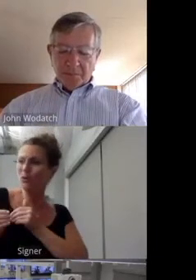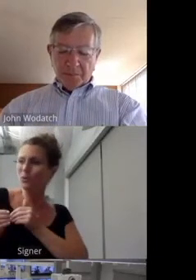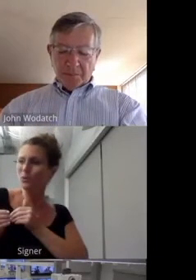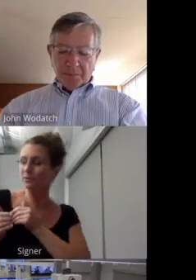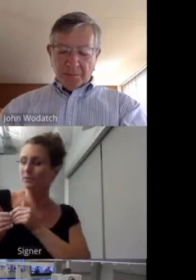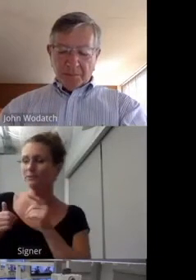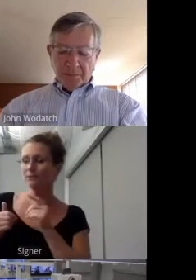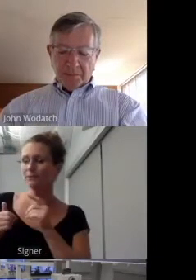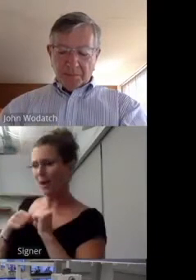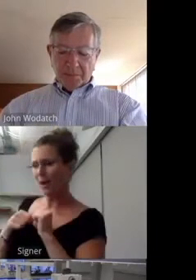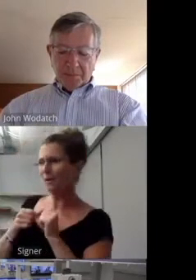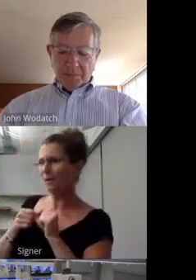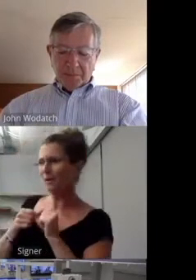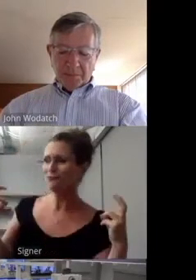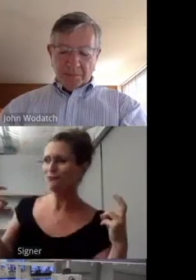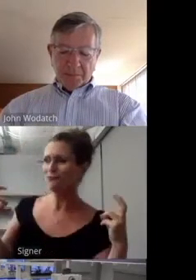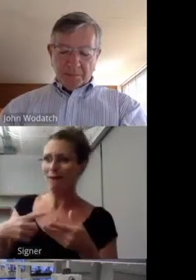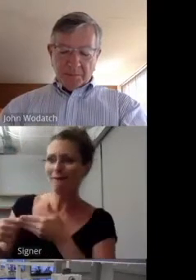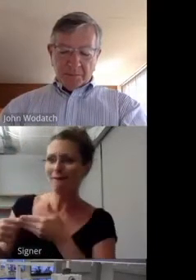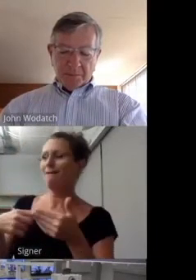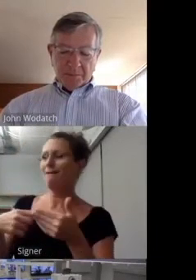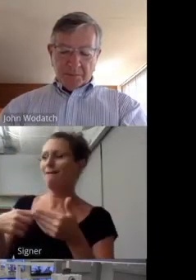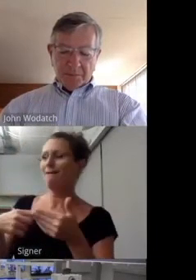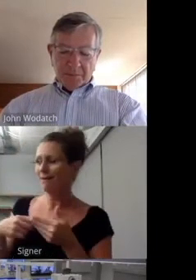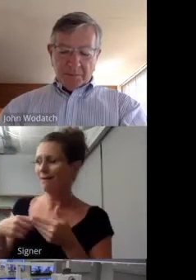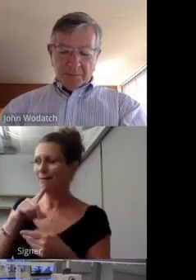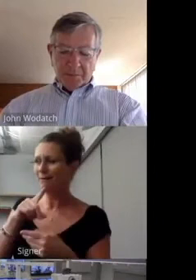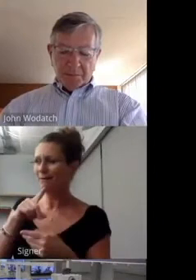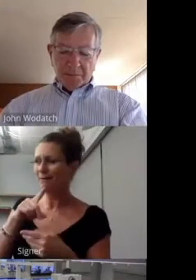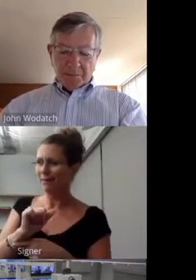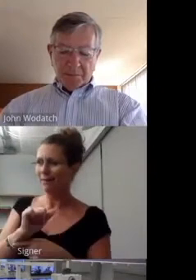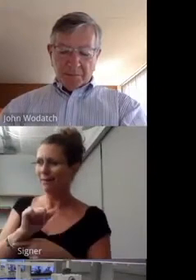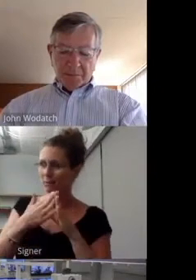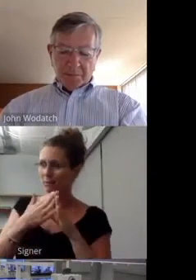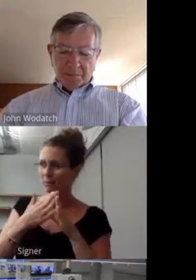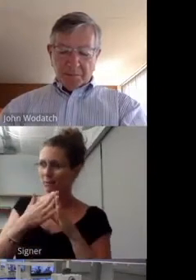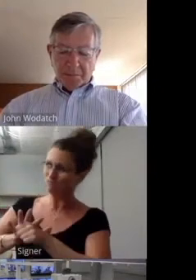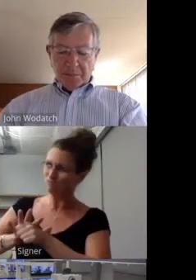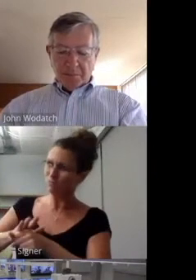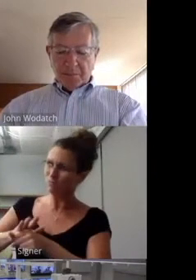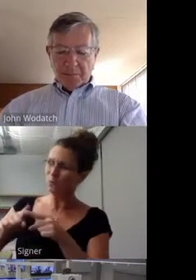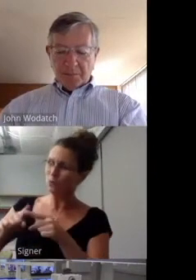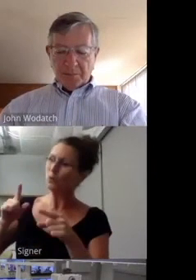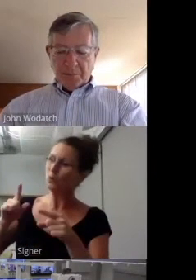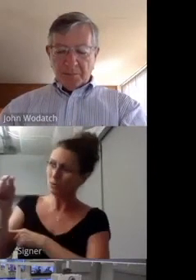disability community have been pressing the government to agree to do accessibility standards, and we were worried